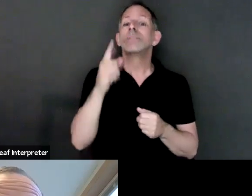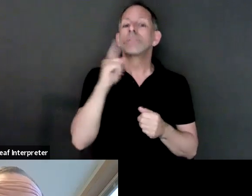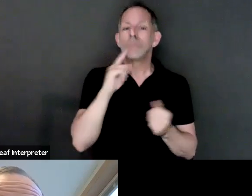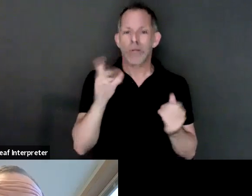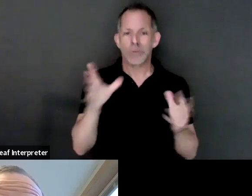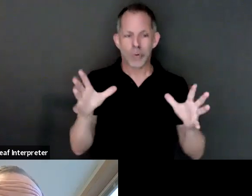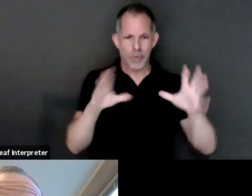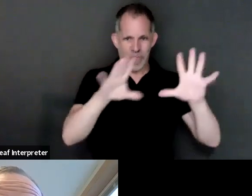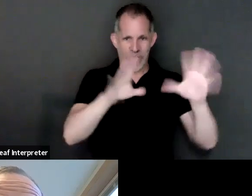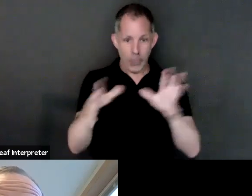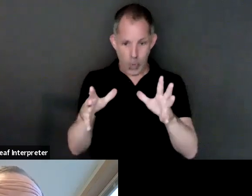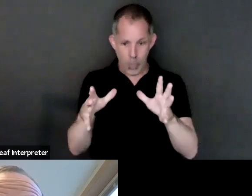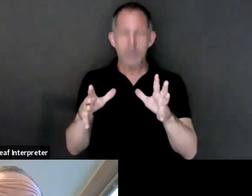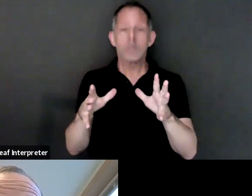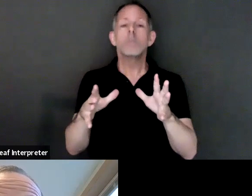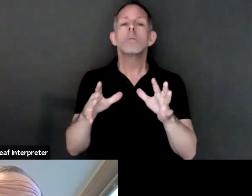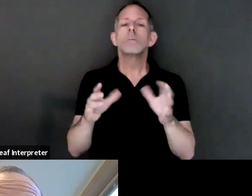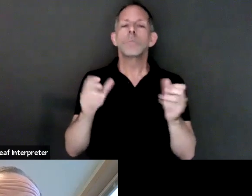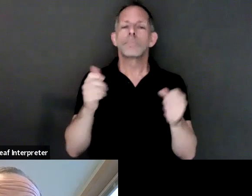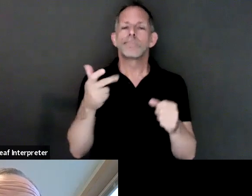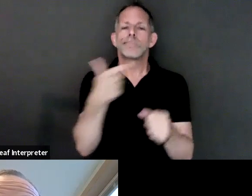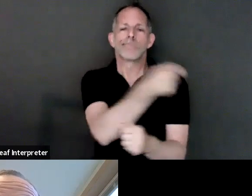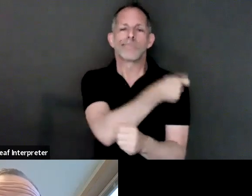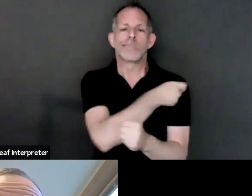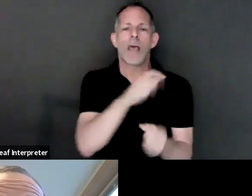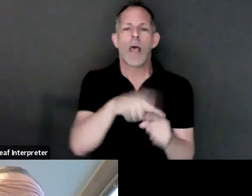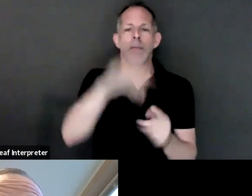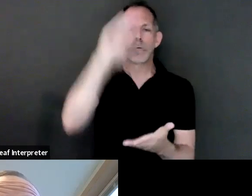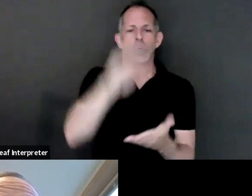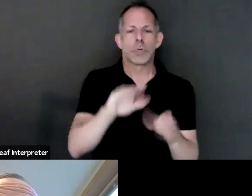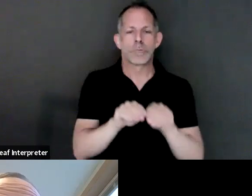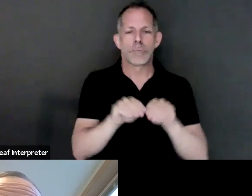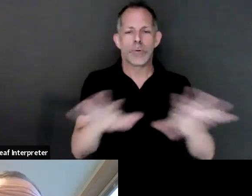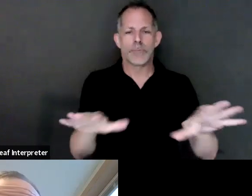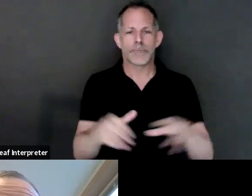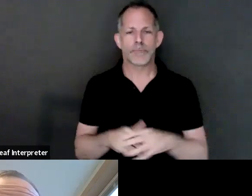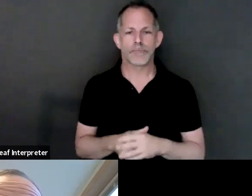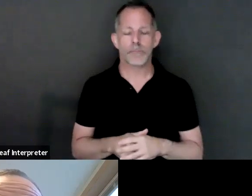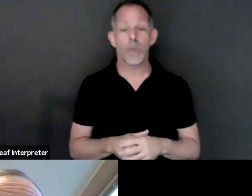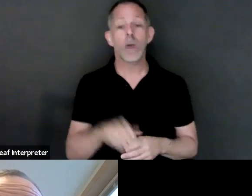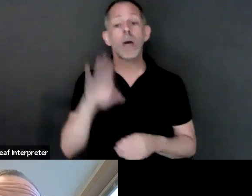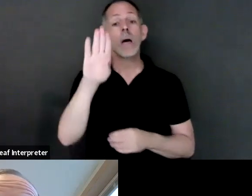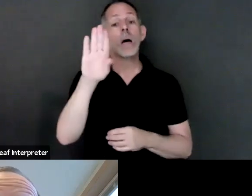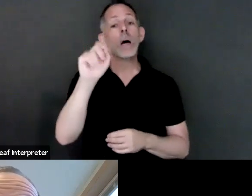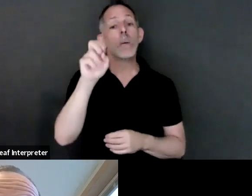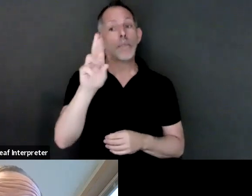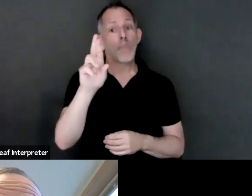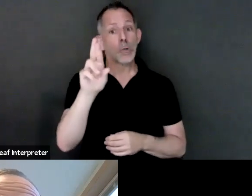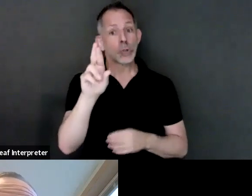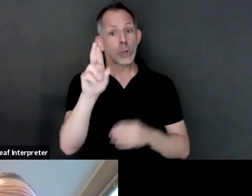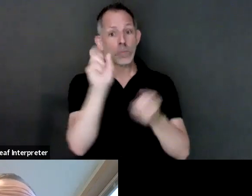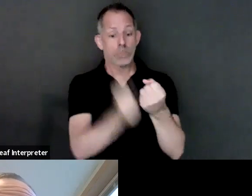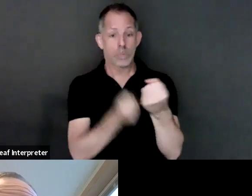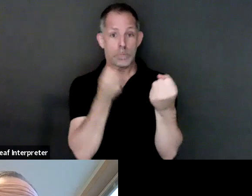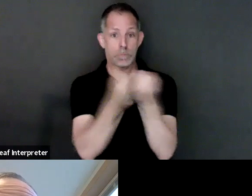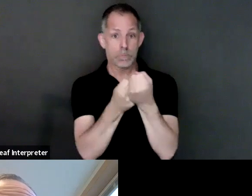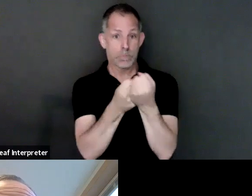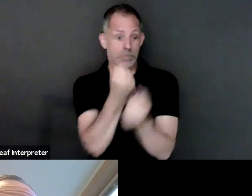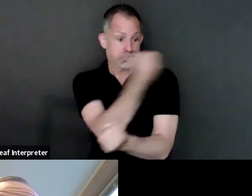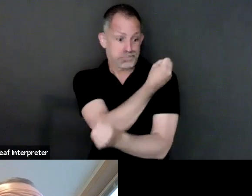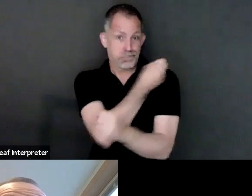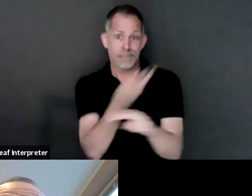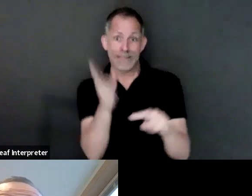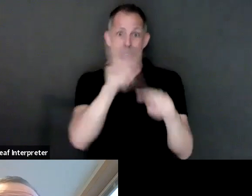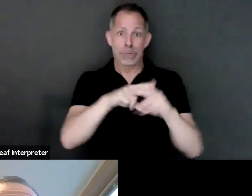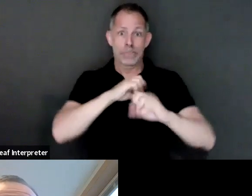And again, a booster dose, the idea is that's intended for people who had or are anticipated to have had a good response to the vaccine,